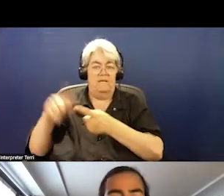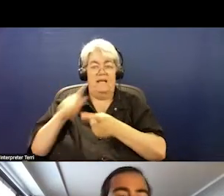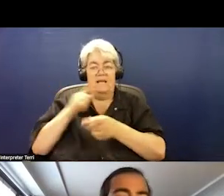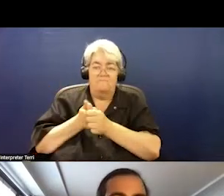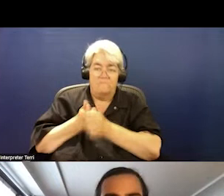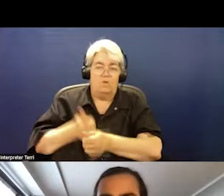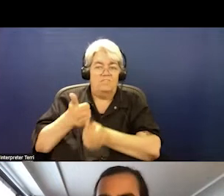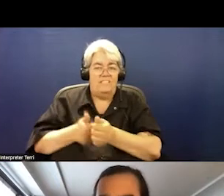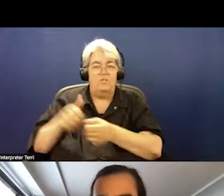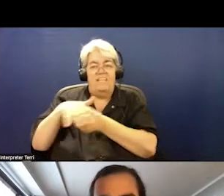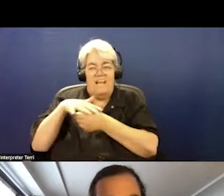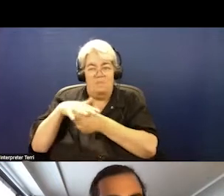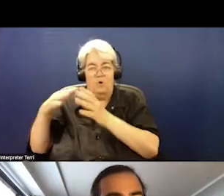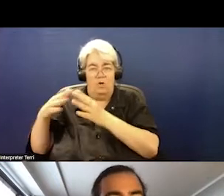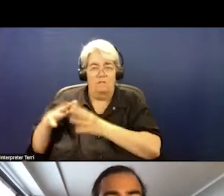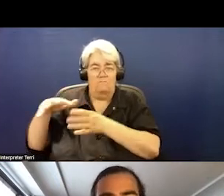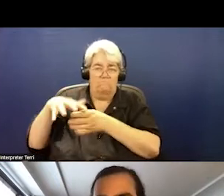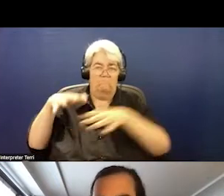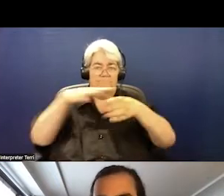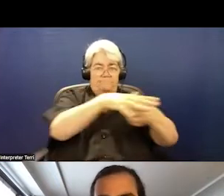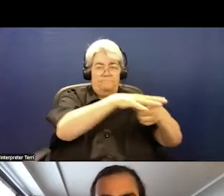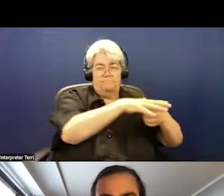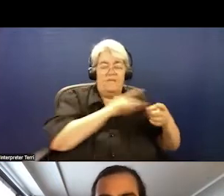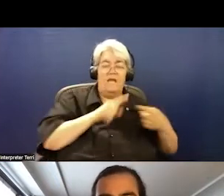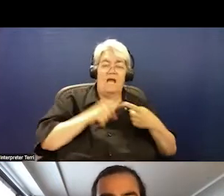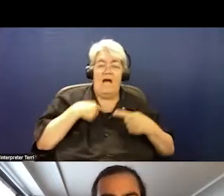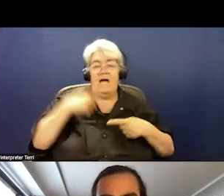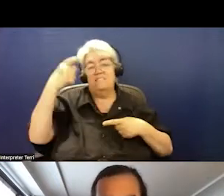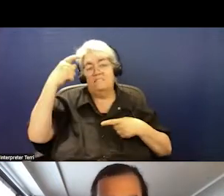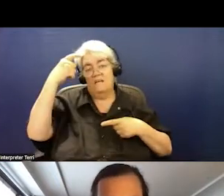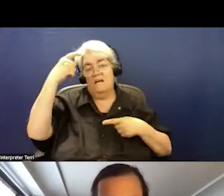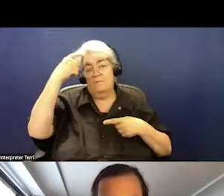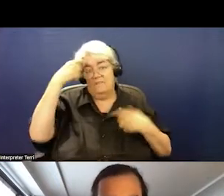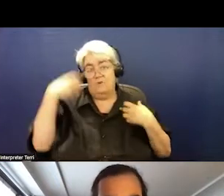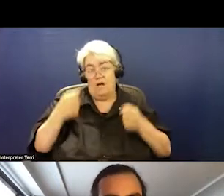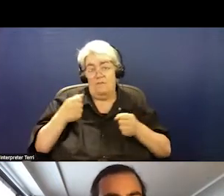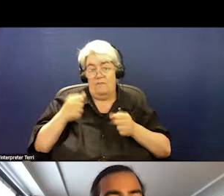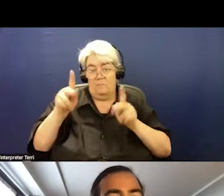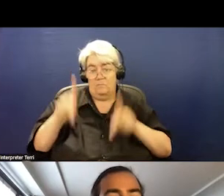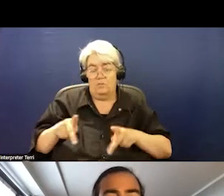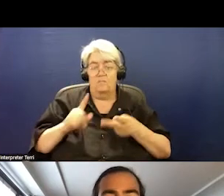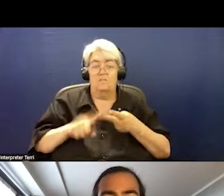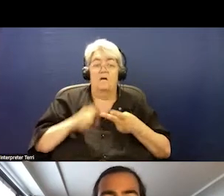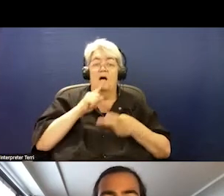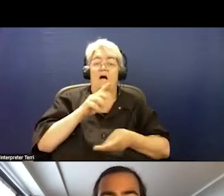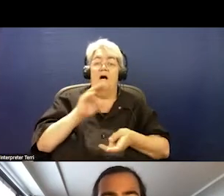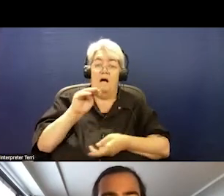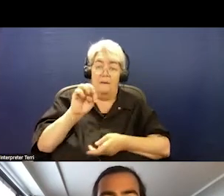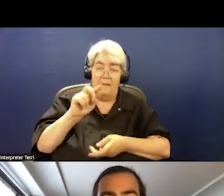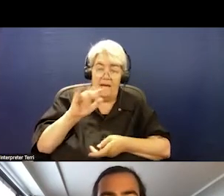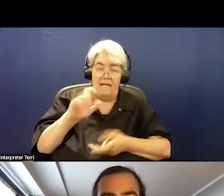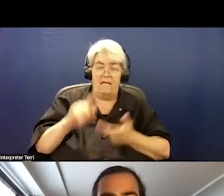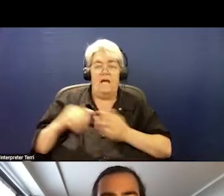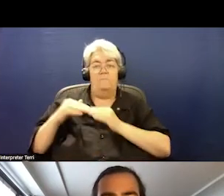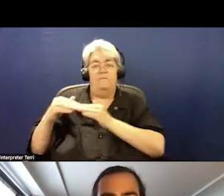team comprised of a behavioral health clinician, a community paramedic, and also a peer support specialist. This